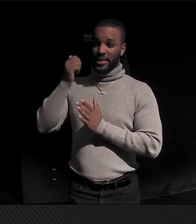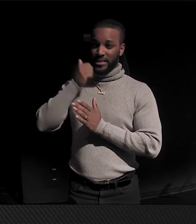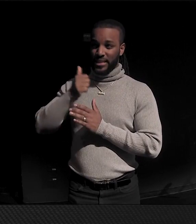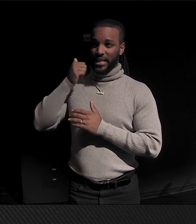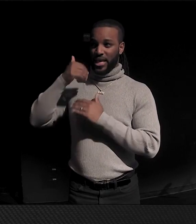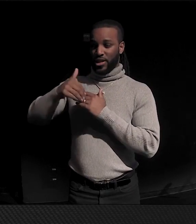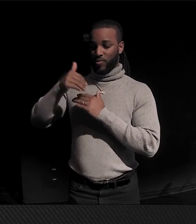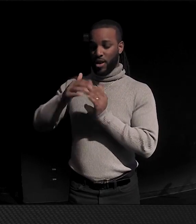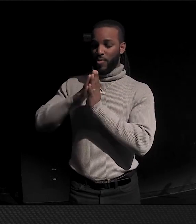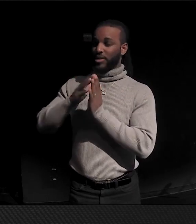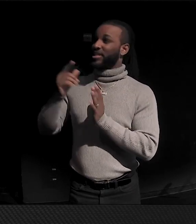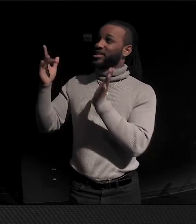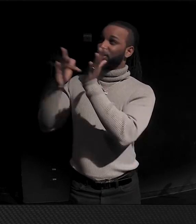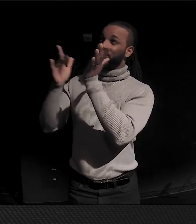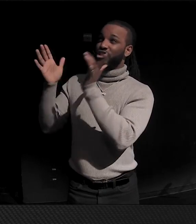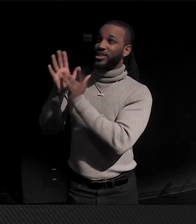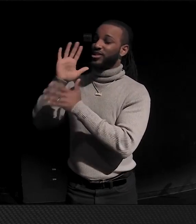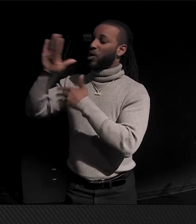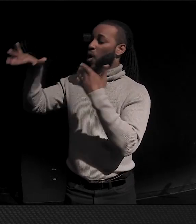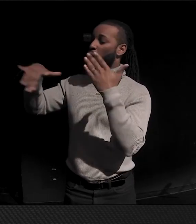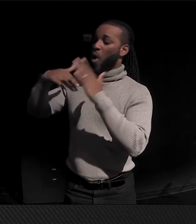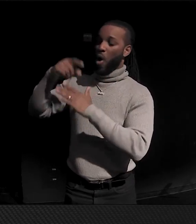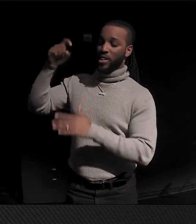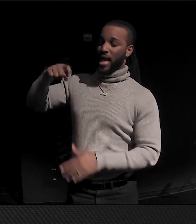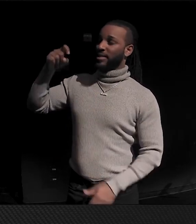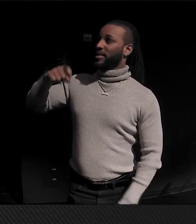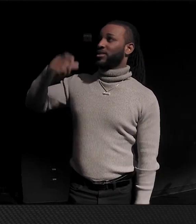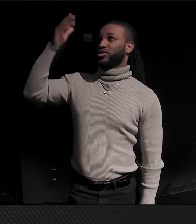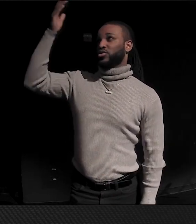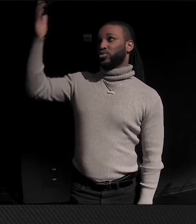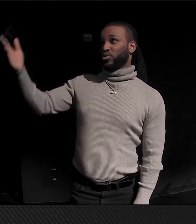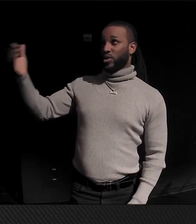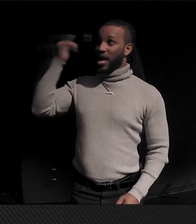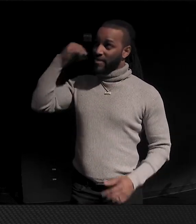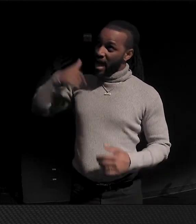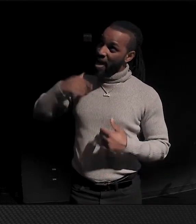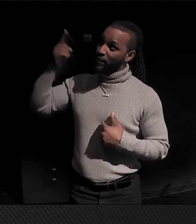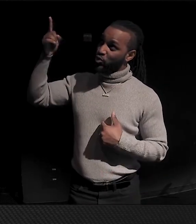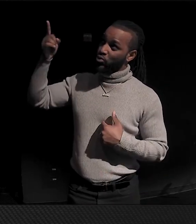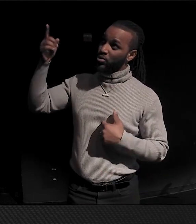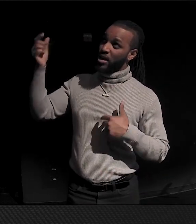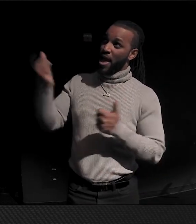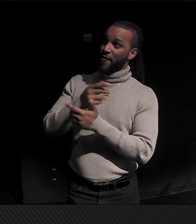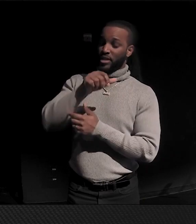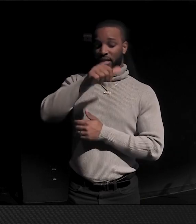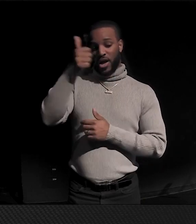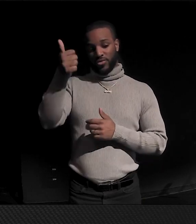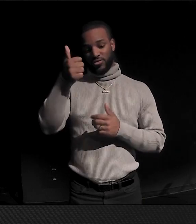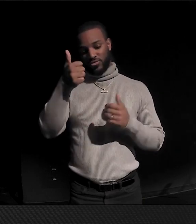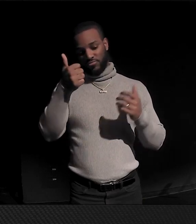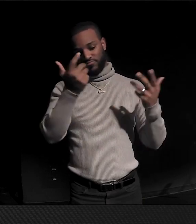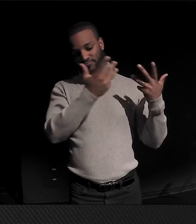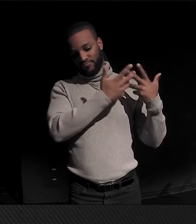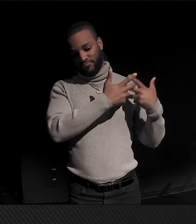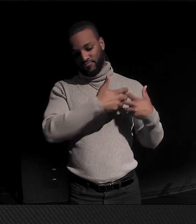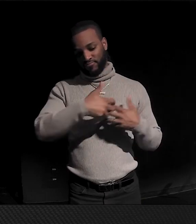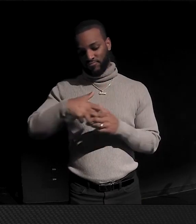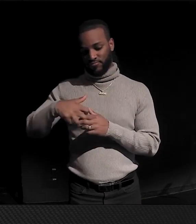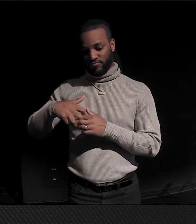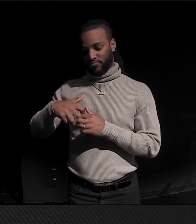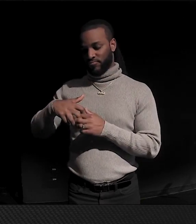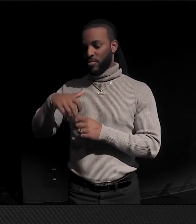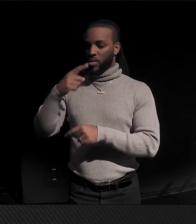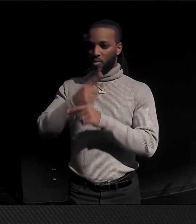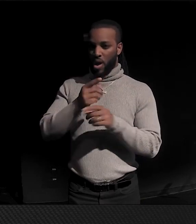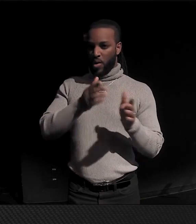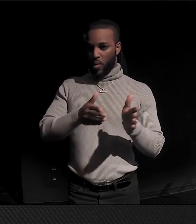right heart, we're saying, Jesus, all I need is you. And when I have you, everything else falls in its place, in its right